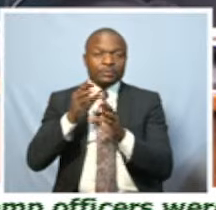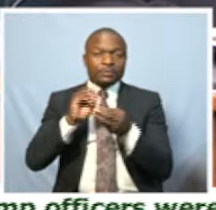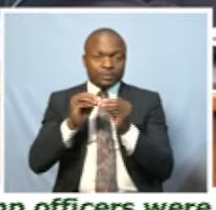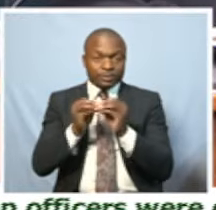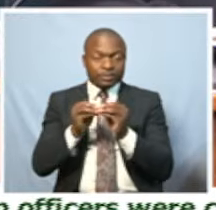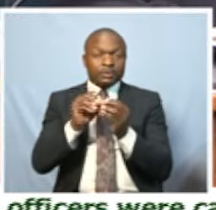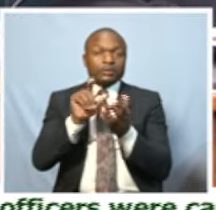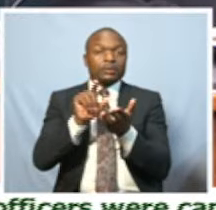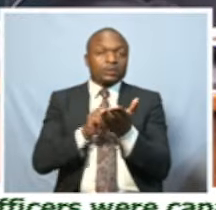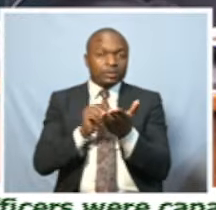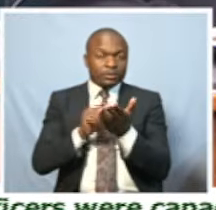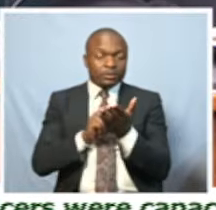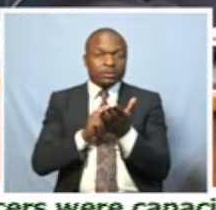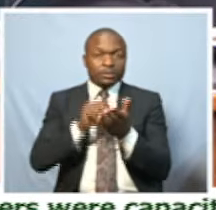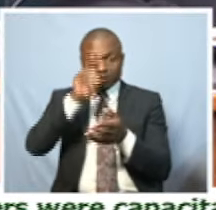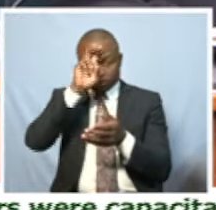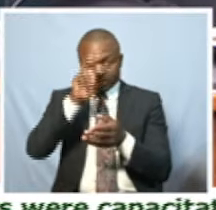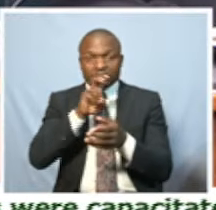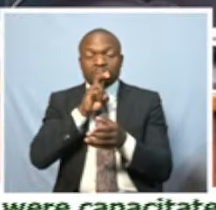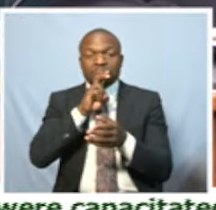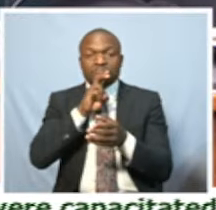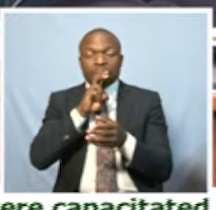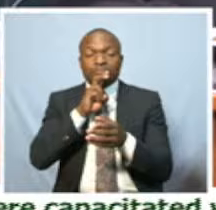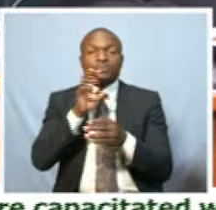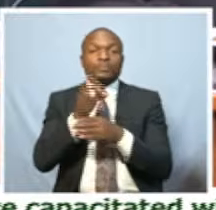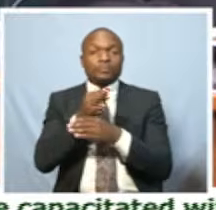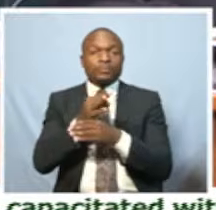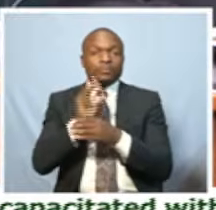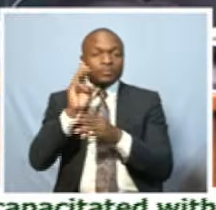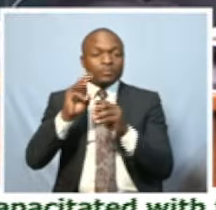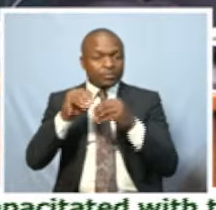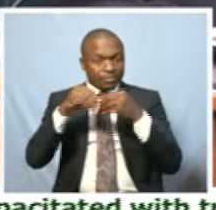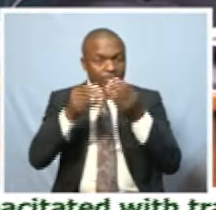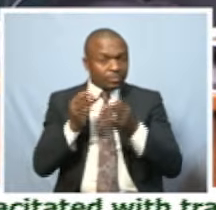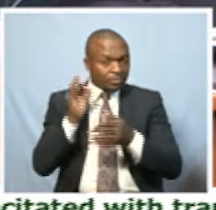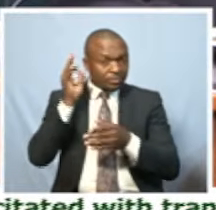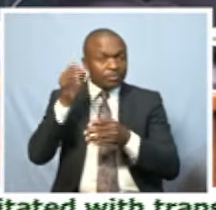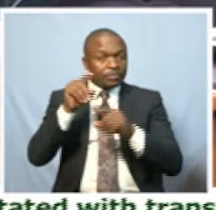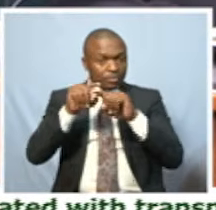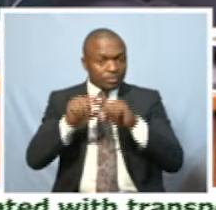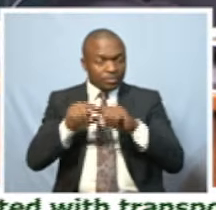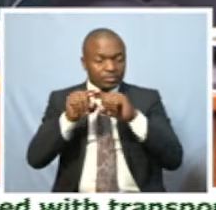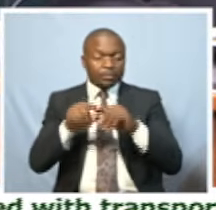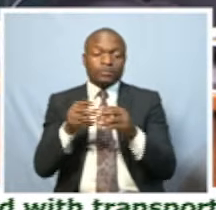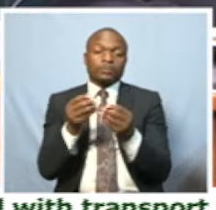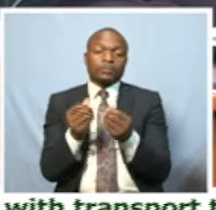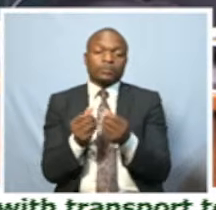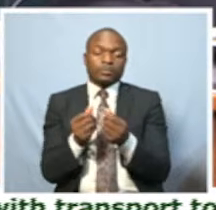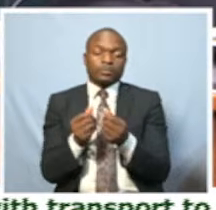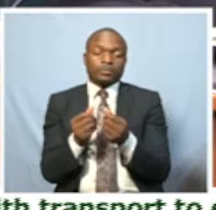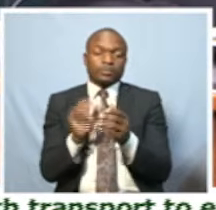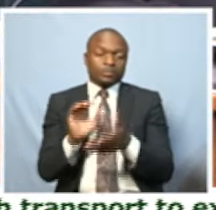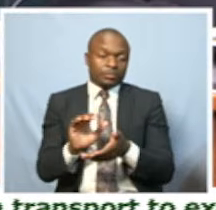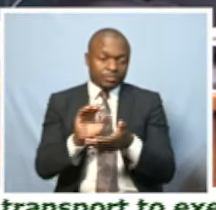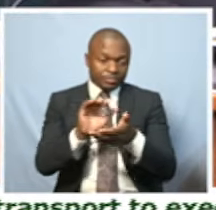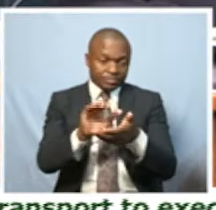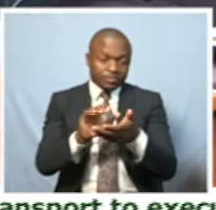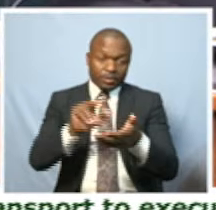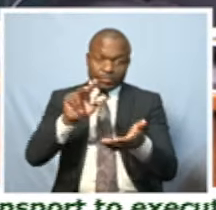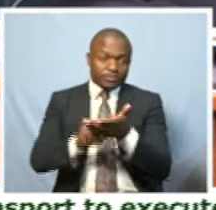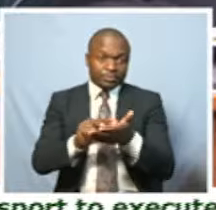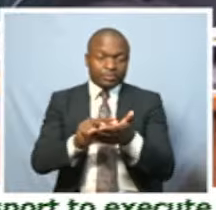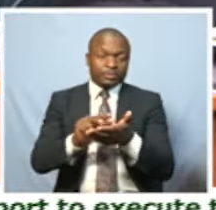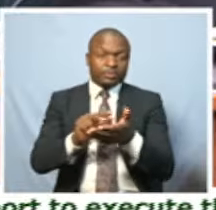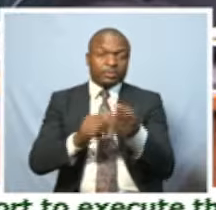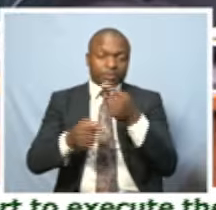chickens, goats, and fish to be restocked in future phases will depend on resource availability and allocations approved in